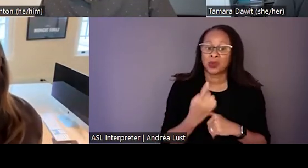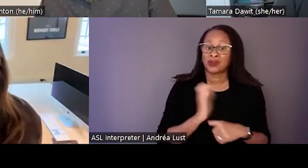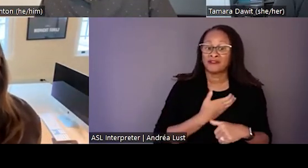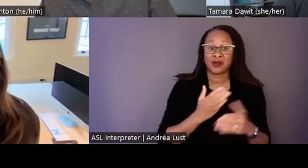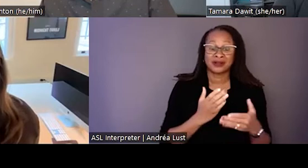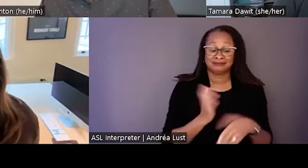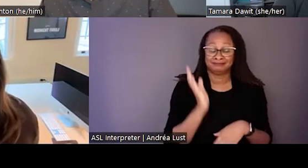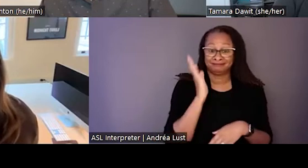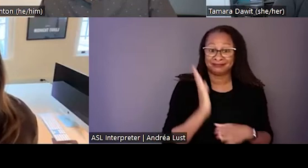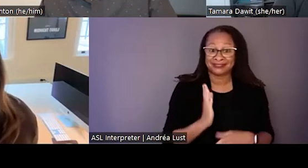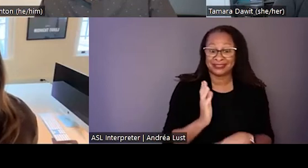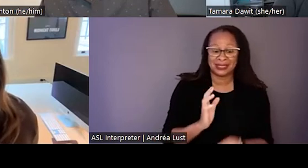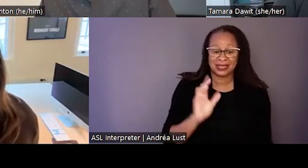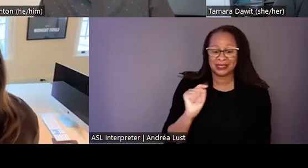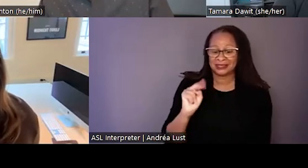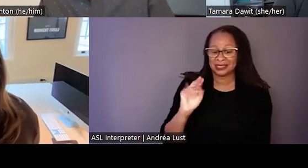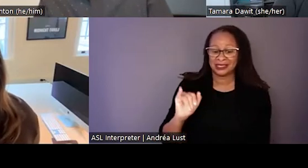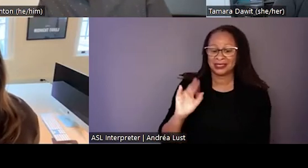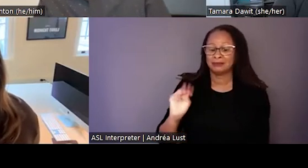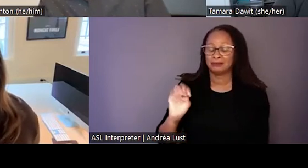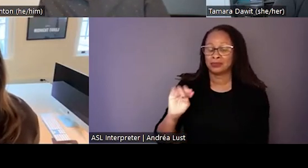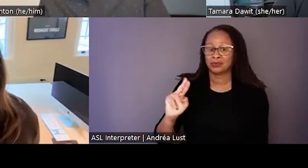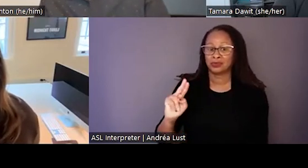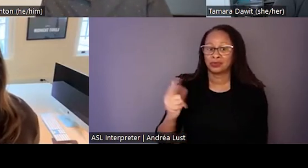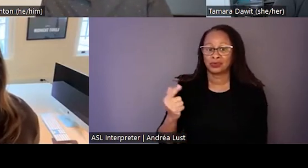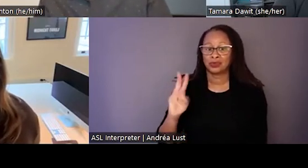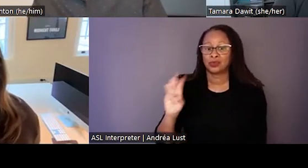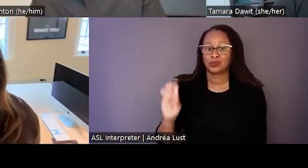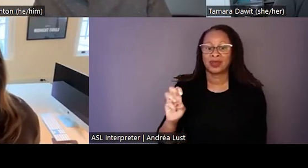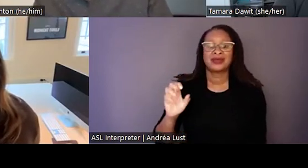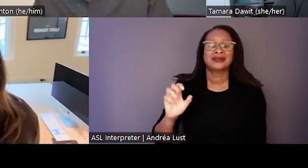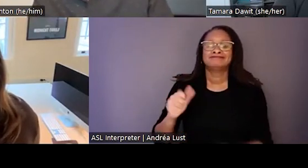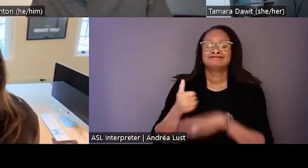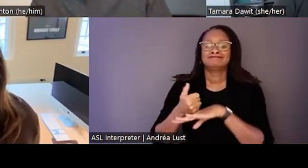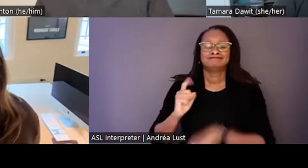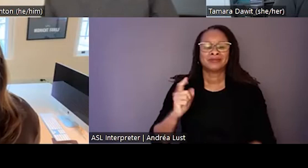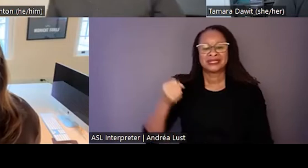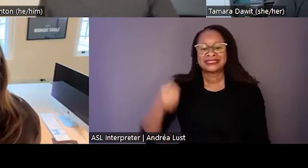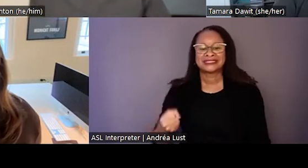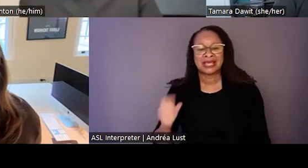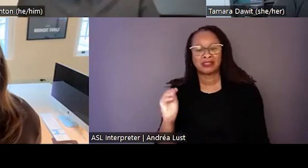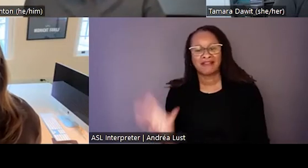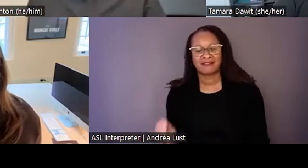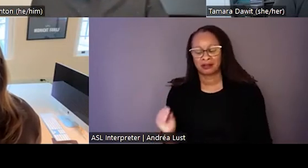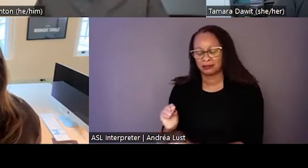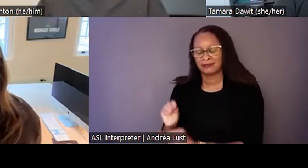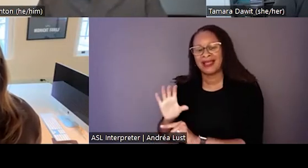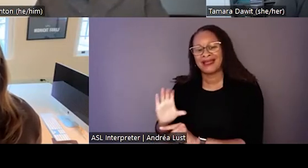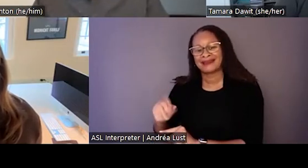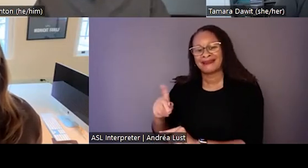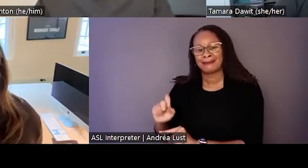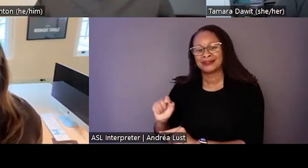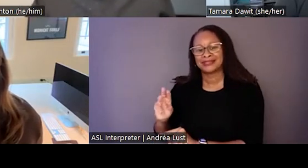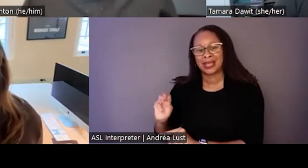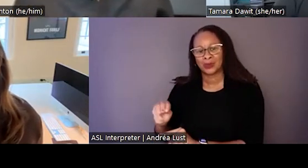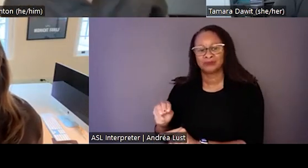speakers, Tiny Mungwe, she's based in South Africa, Cape Town, and she's